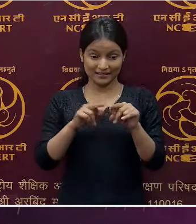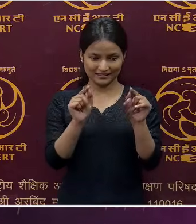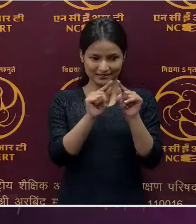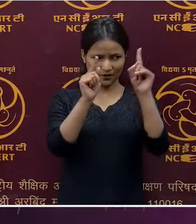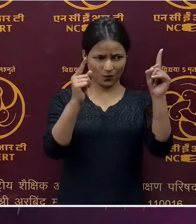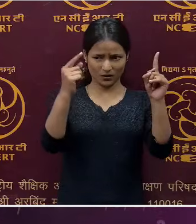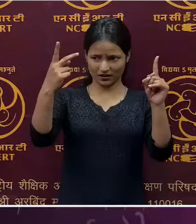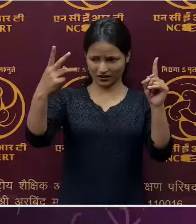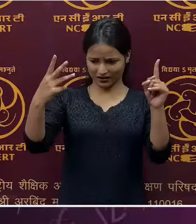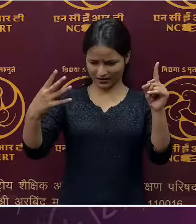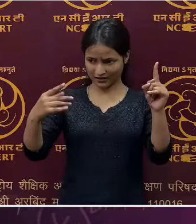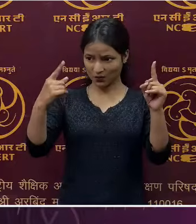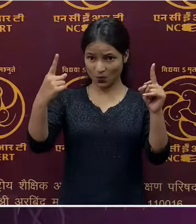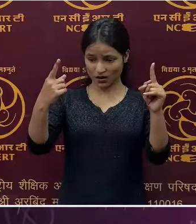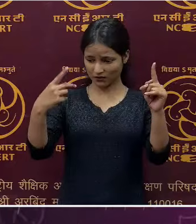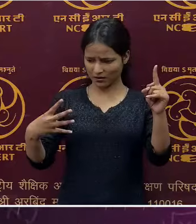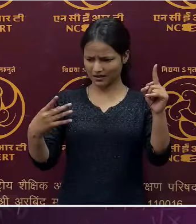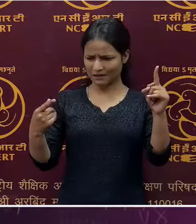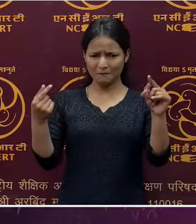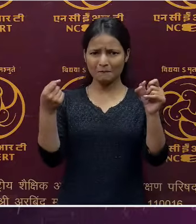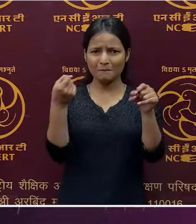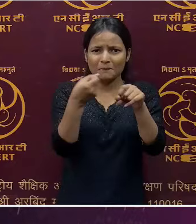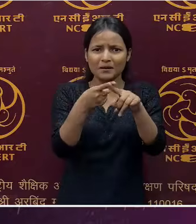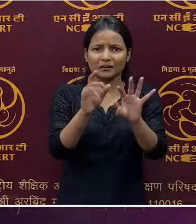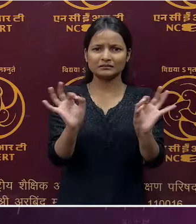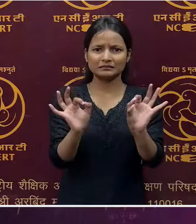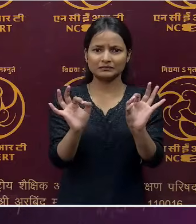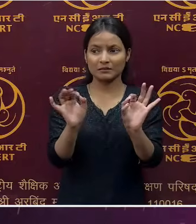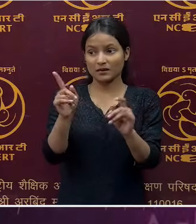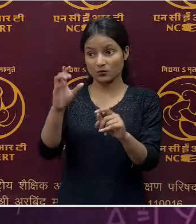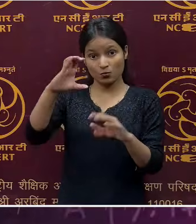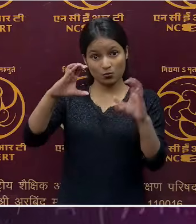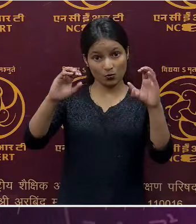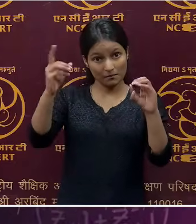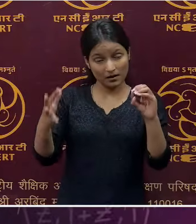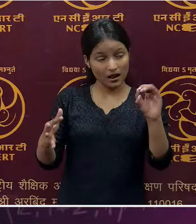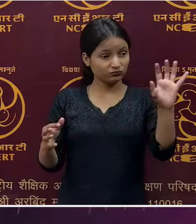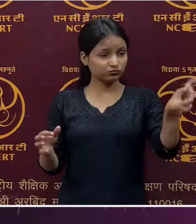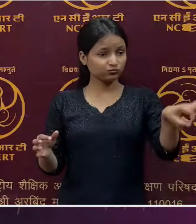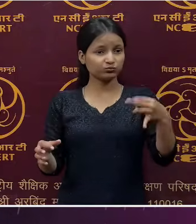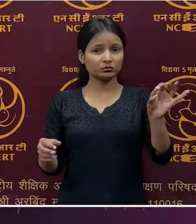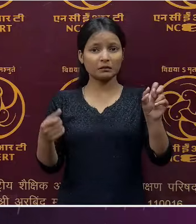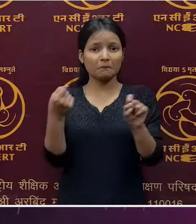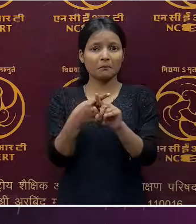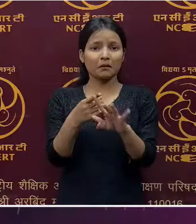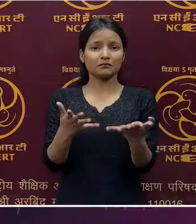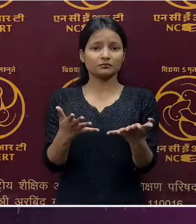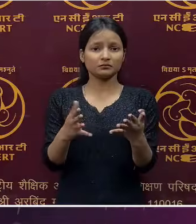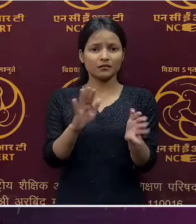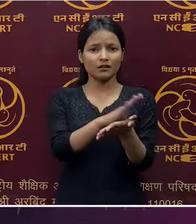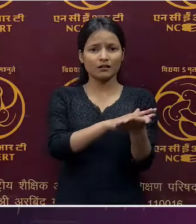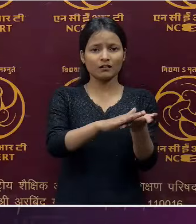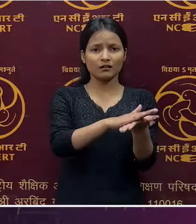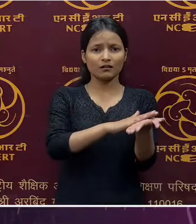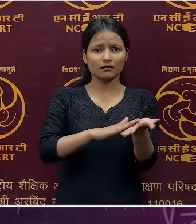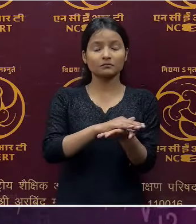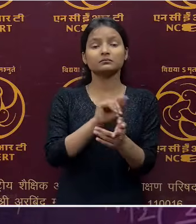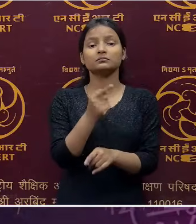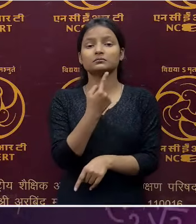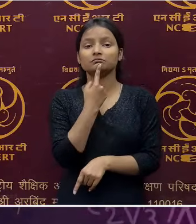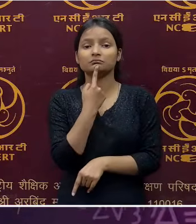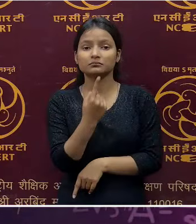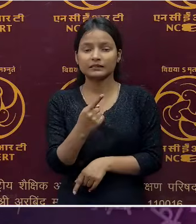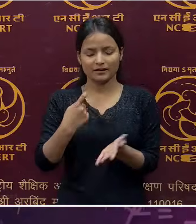1 and 4 are not in the range, but they are in the codomain. So we can read the definitions also, what